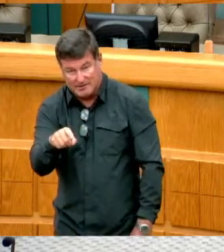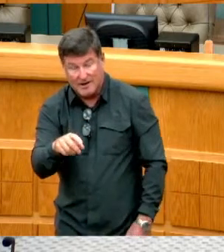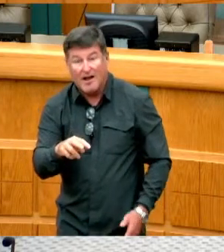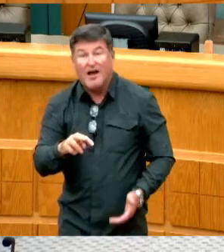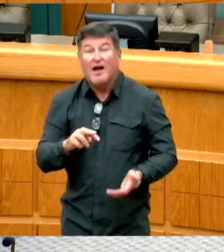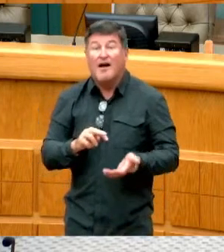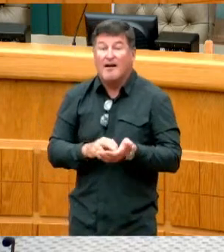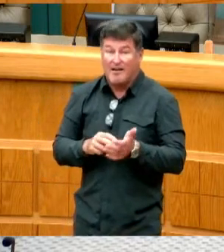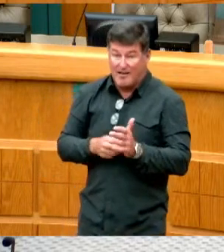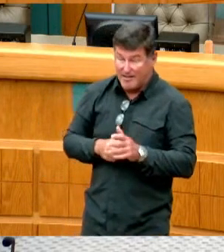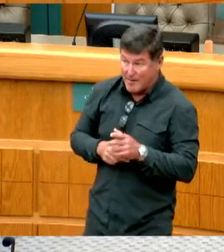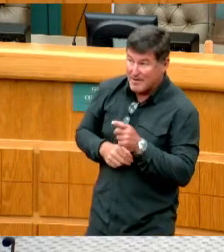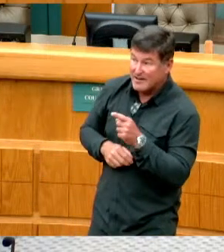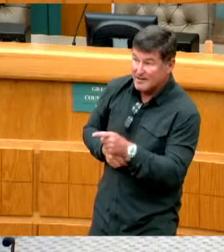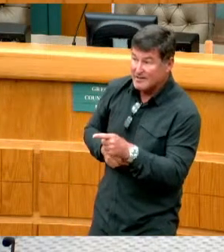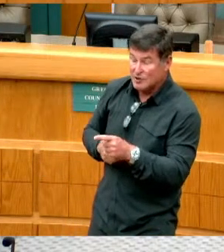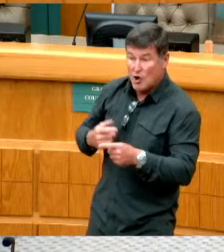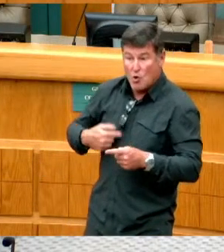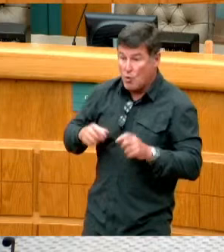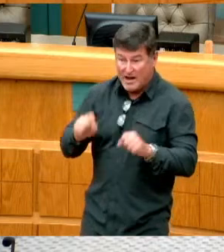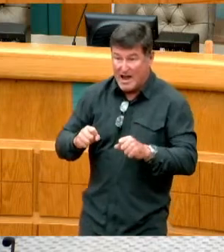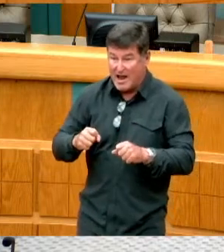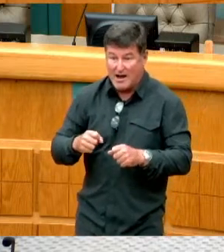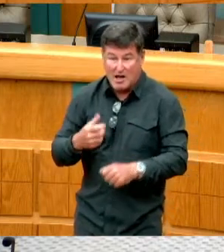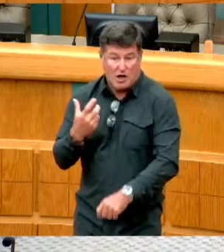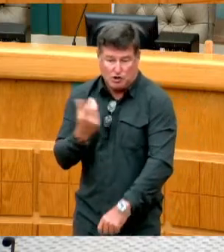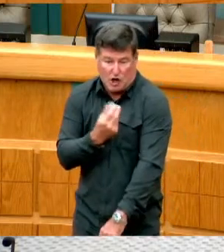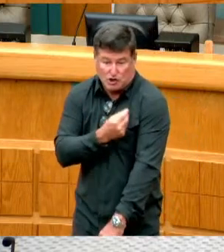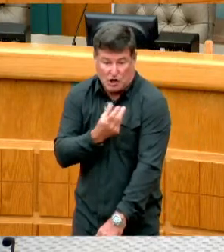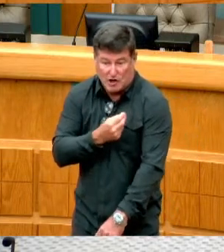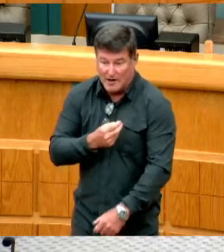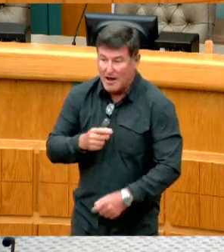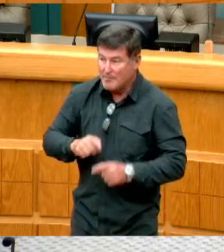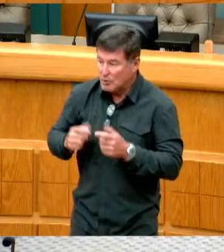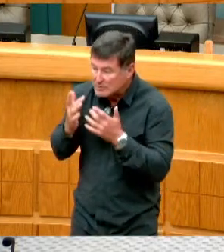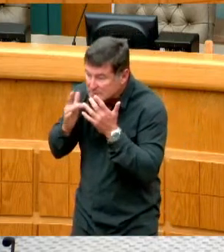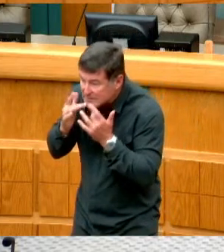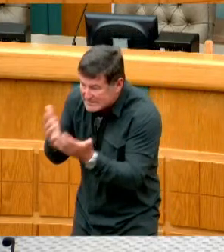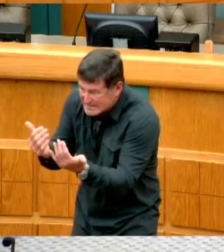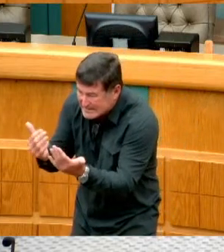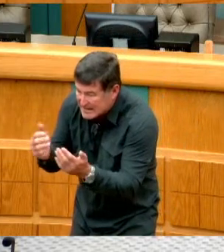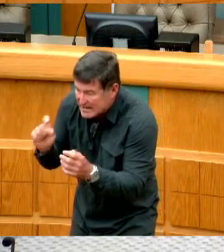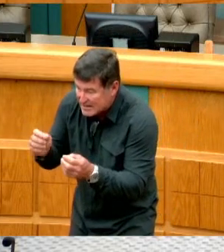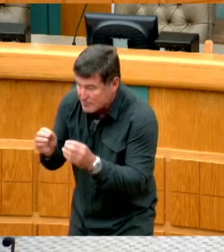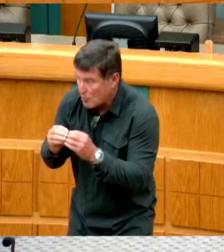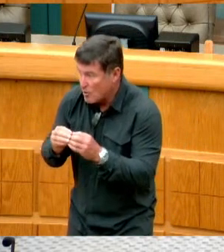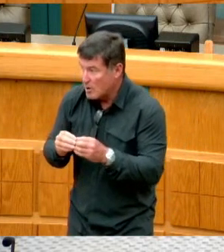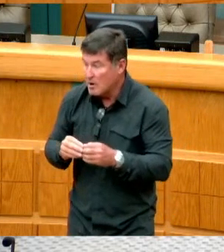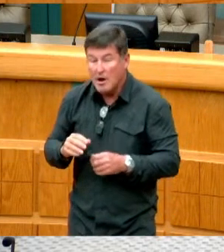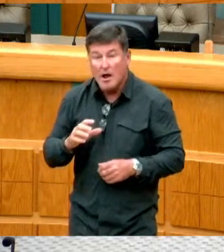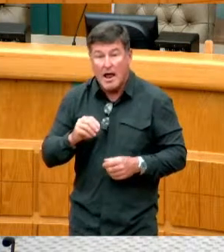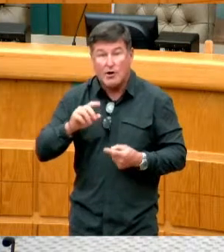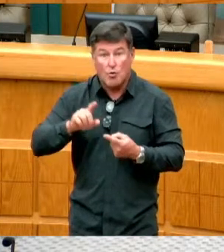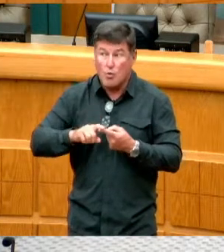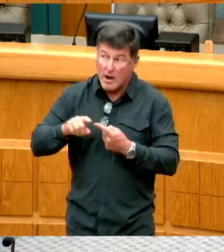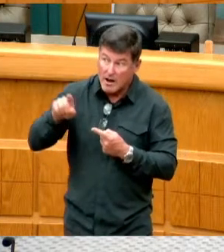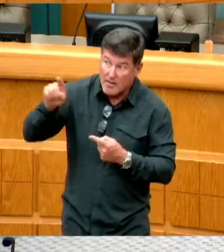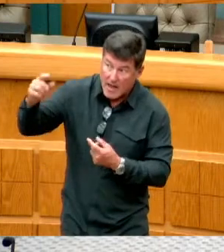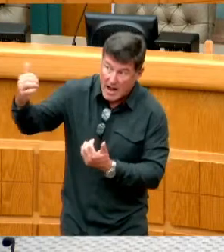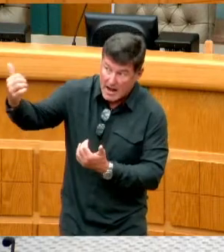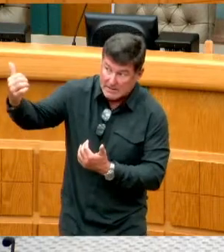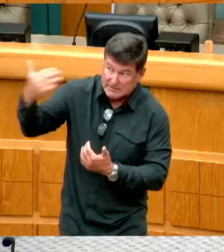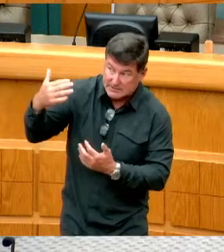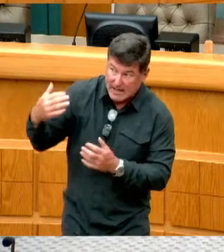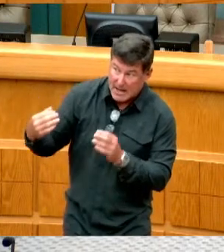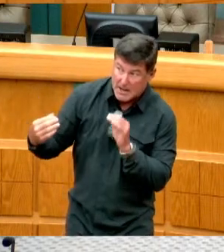supply. And as good as we are, what we've done is prove that when there is more, they can send us more. But